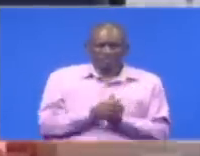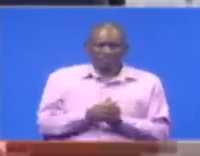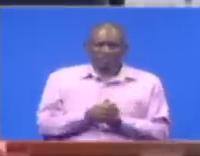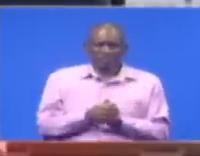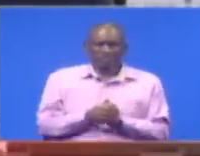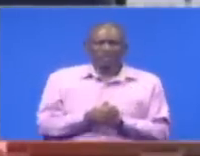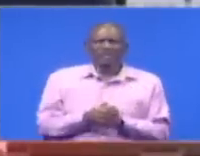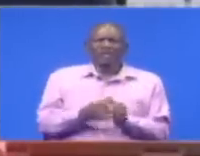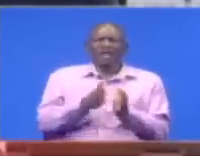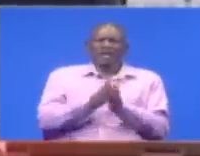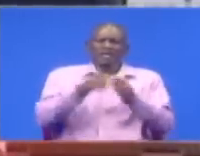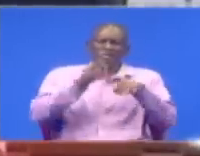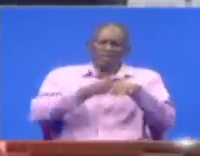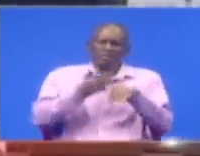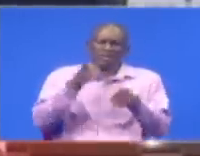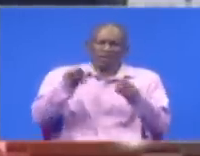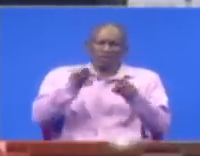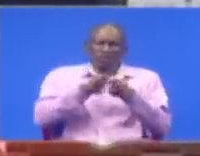And while there,